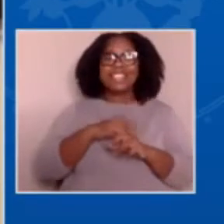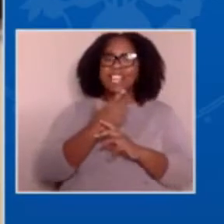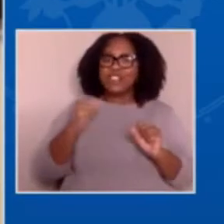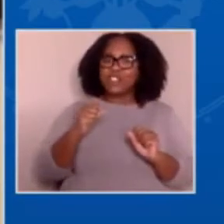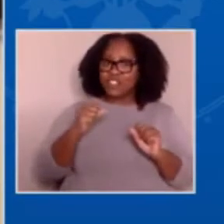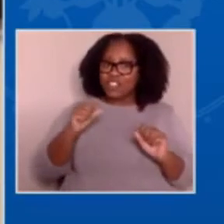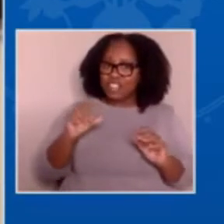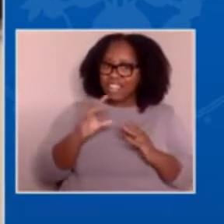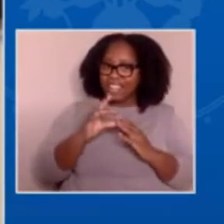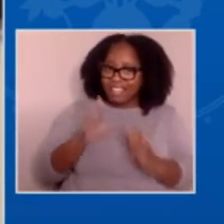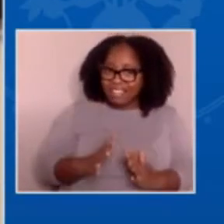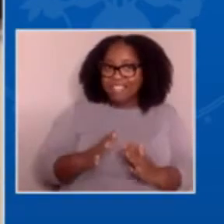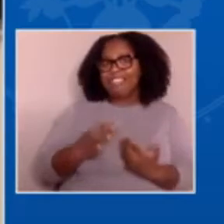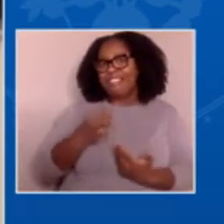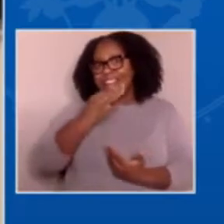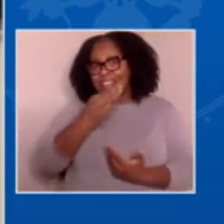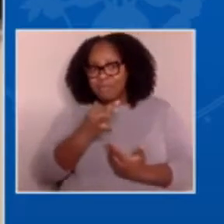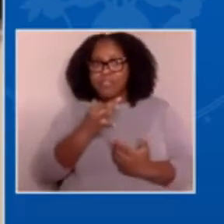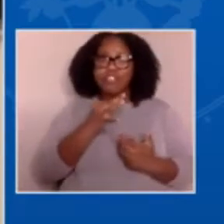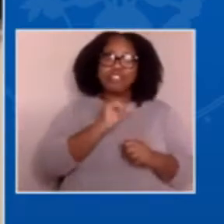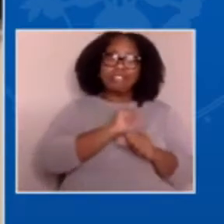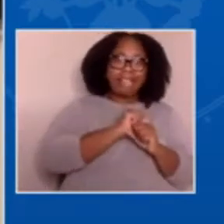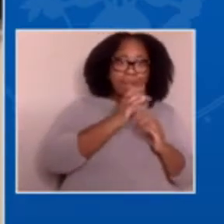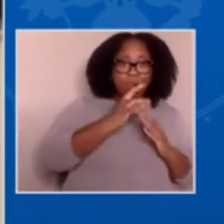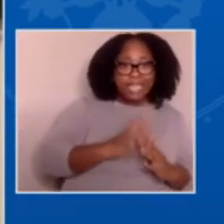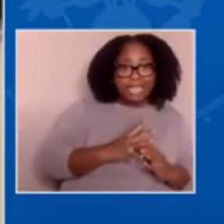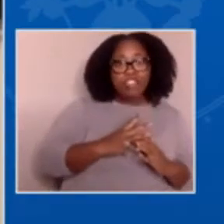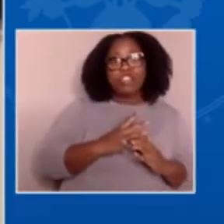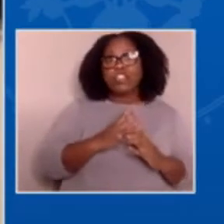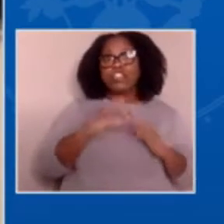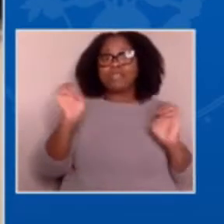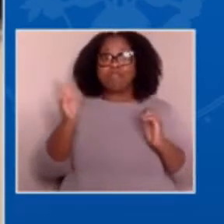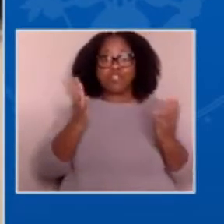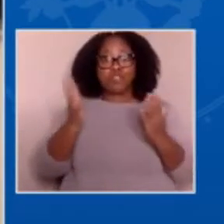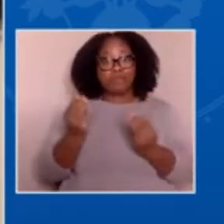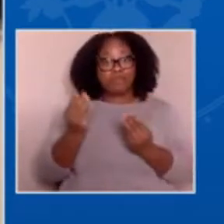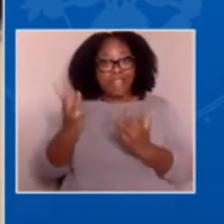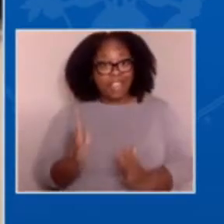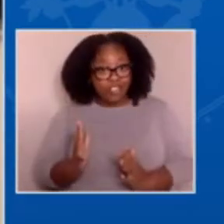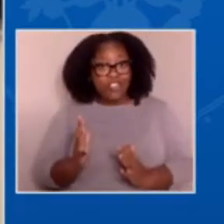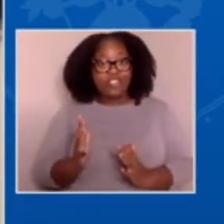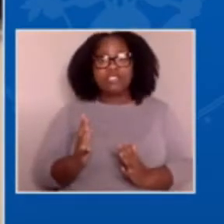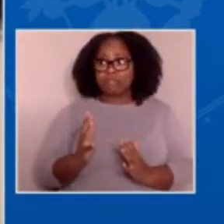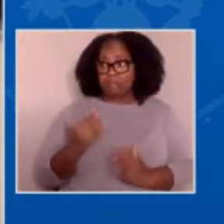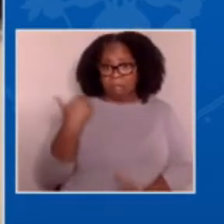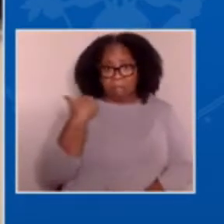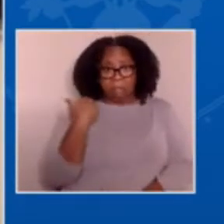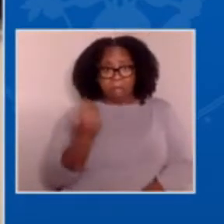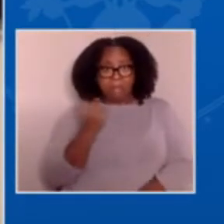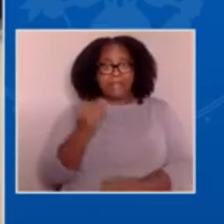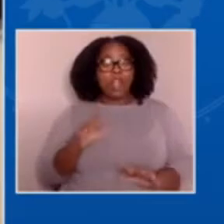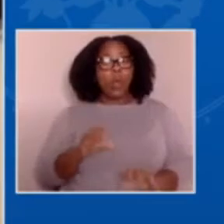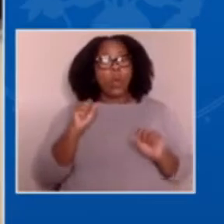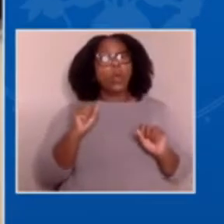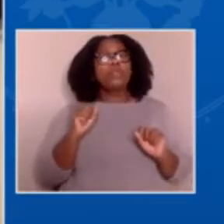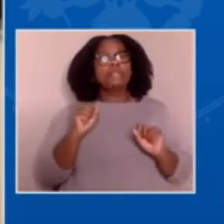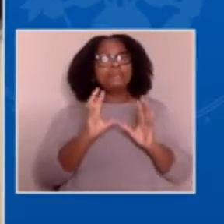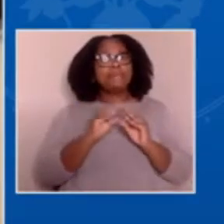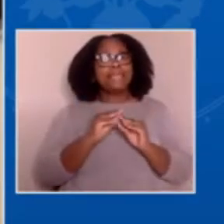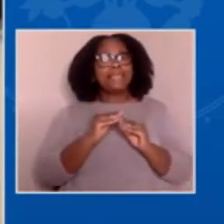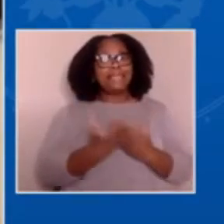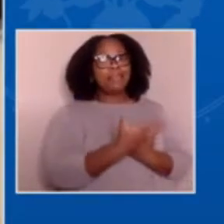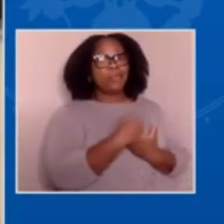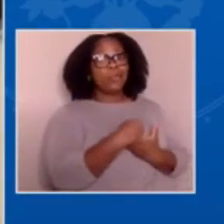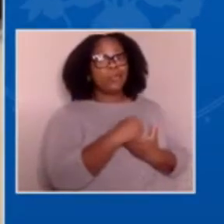and labor leaders Frontline workers earlier this week on Monday uh they hosted a meeting that included both CEOs